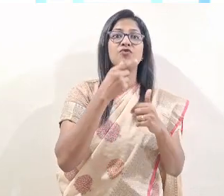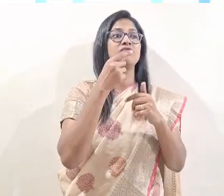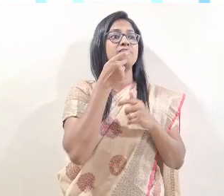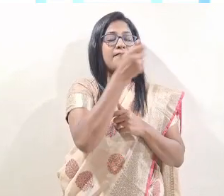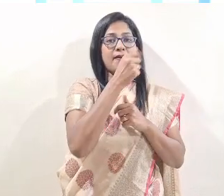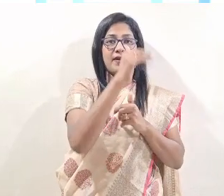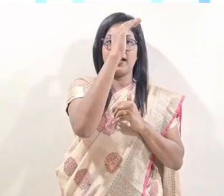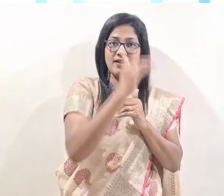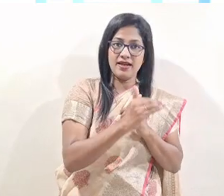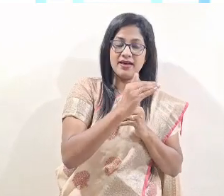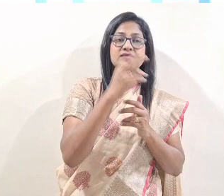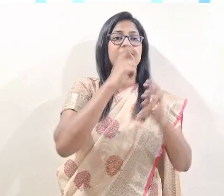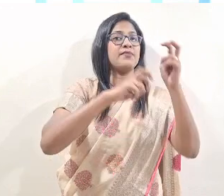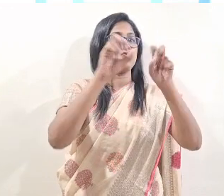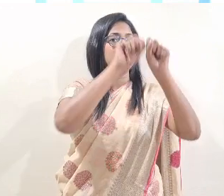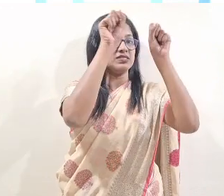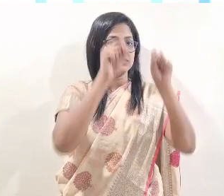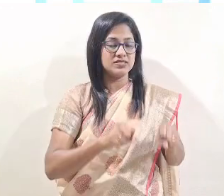metro systems.